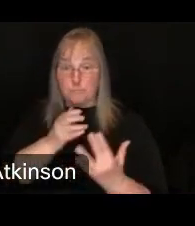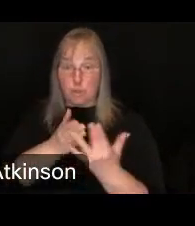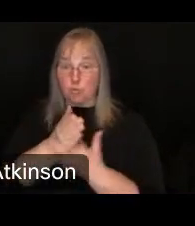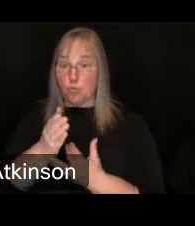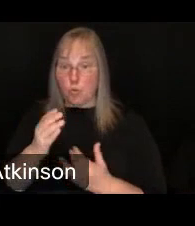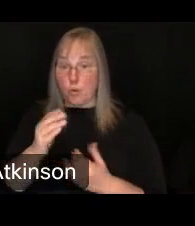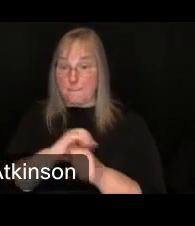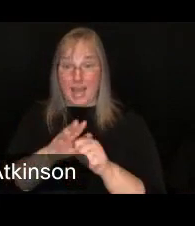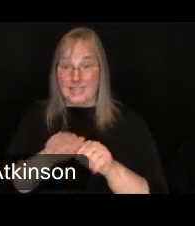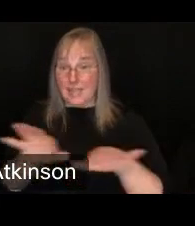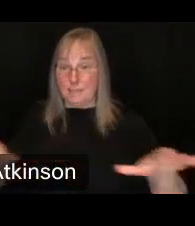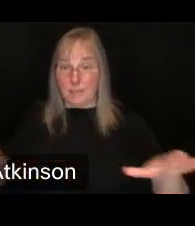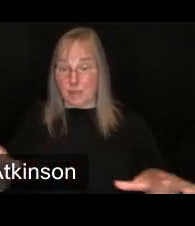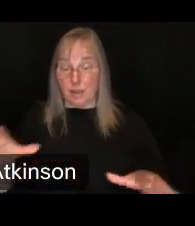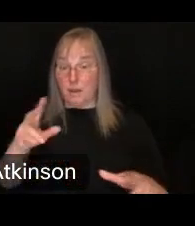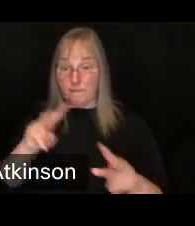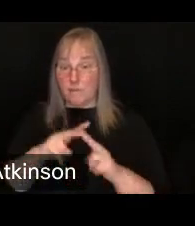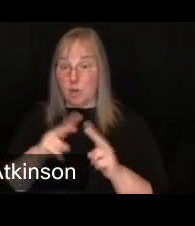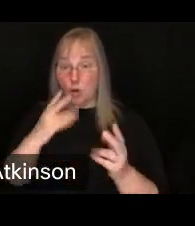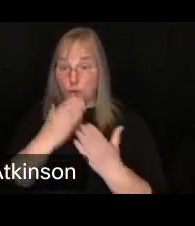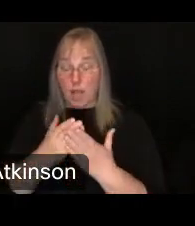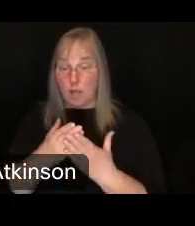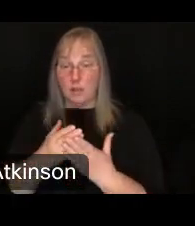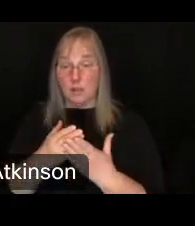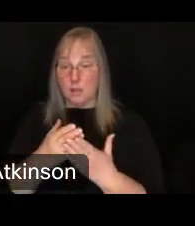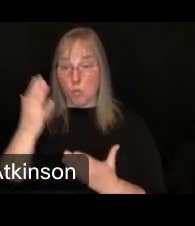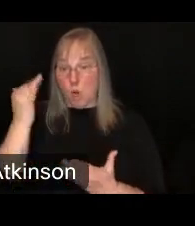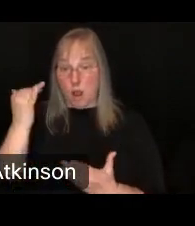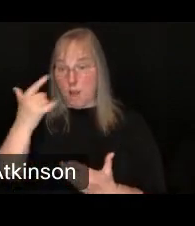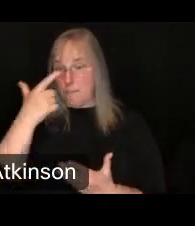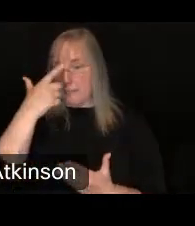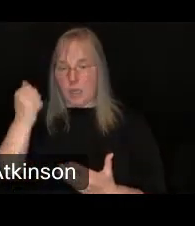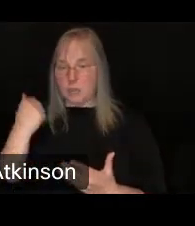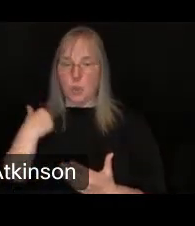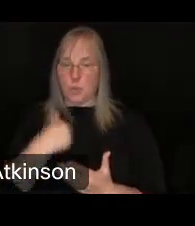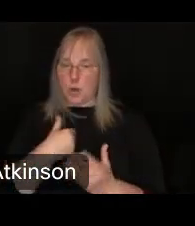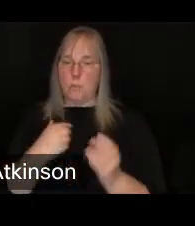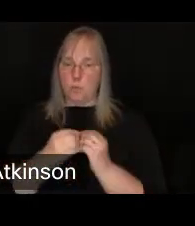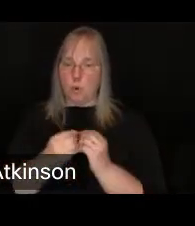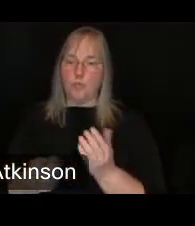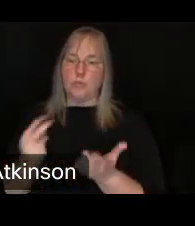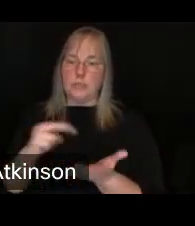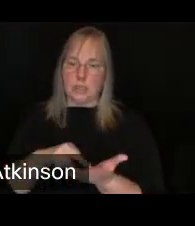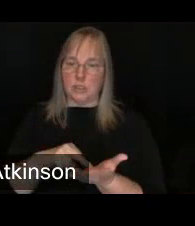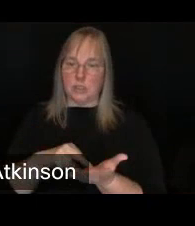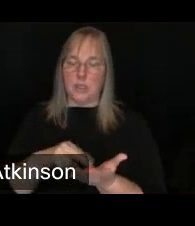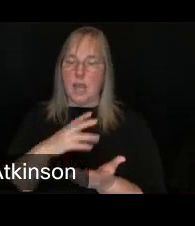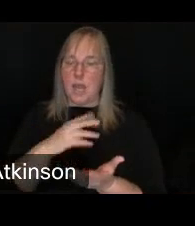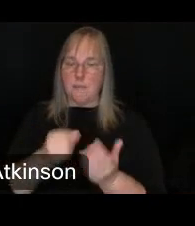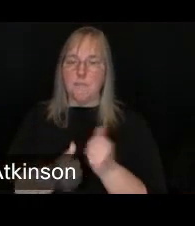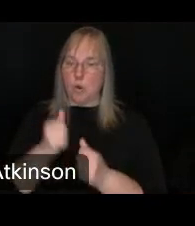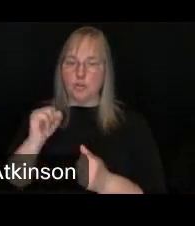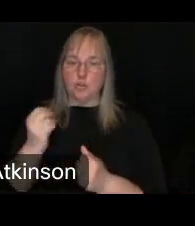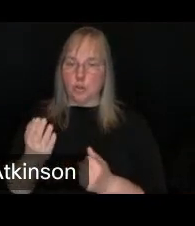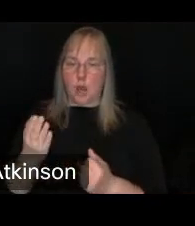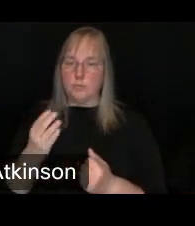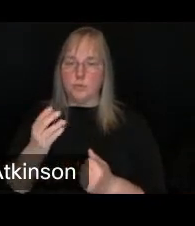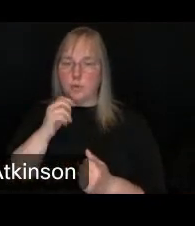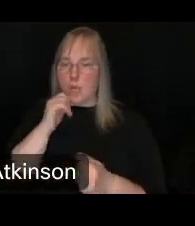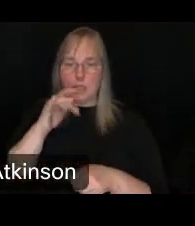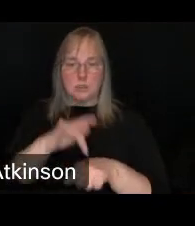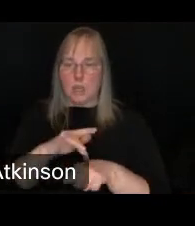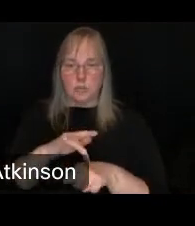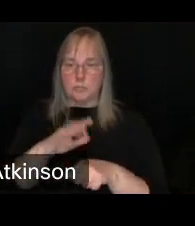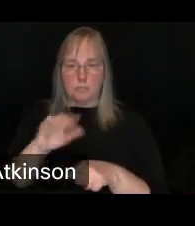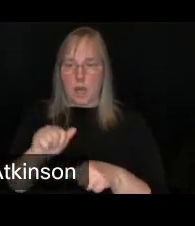the COVID there, partly because we are more resilient and most of the jobs there are not touched that much by the